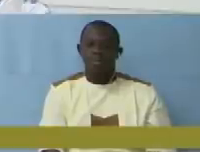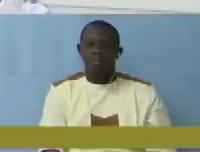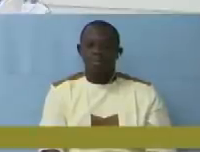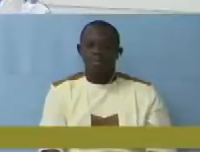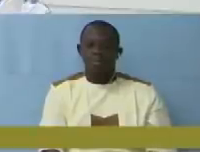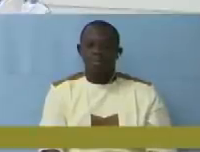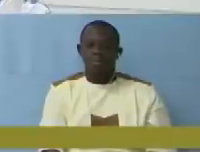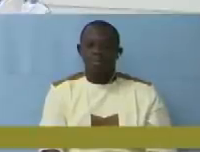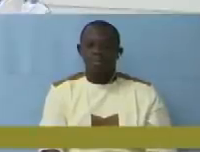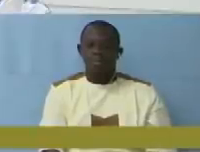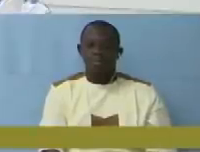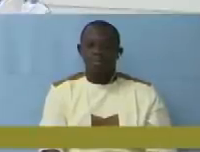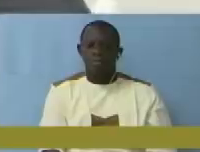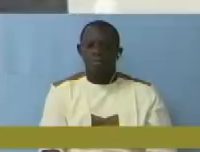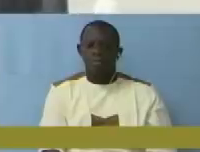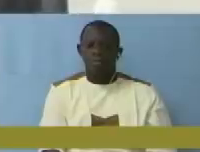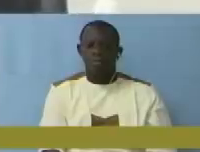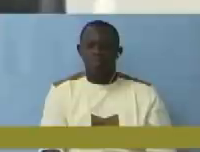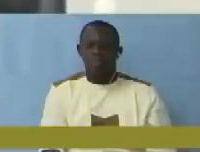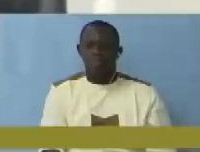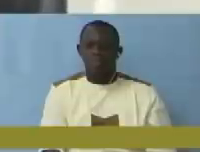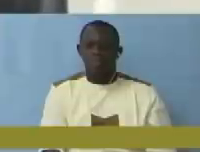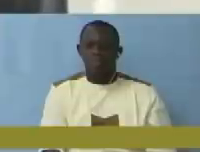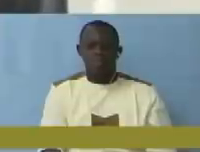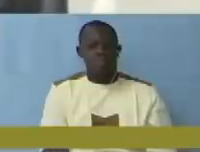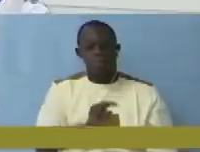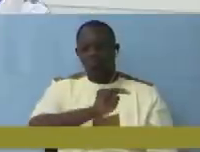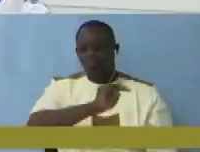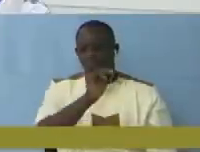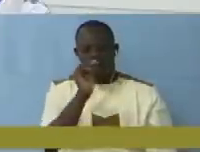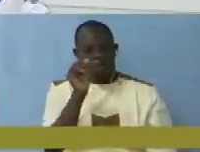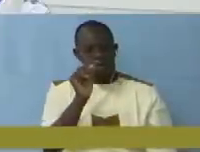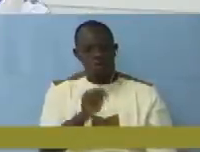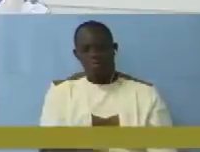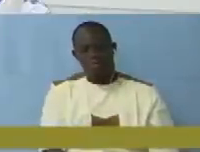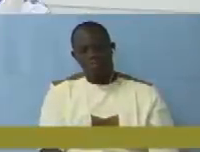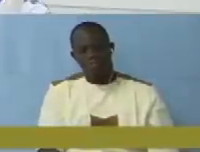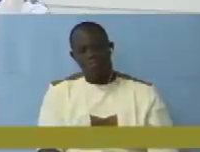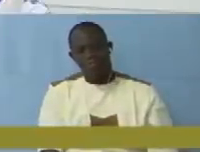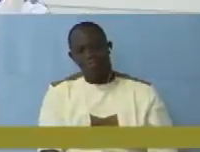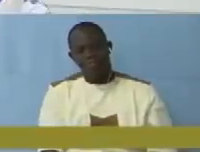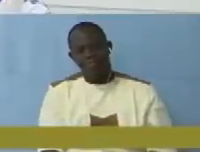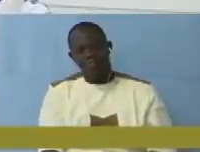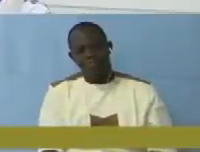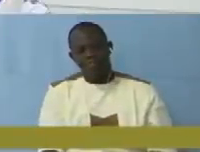yala bunda kame kafume counter espionage honey no.